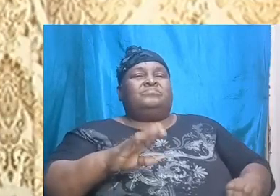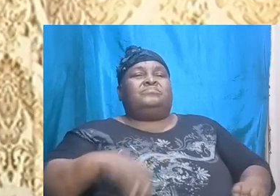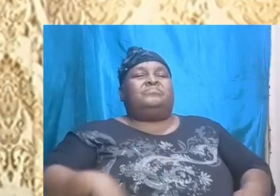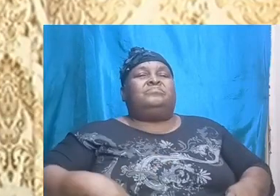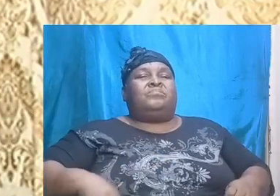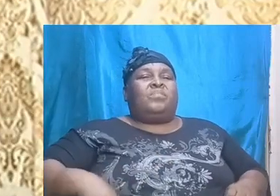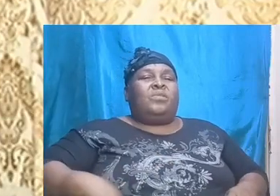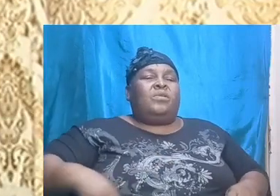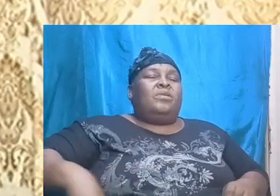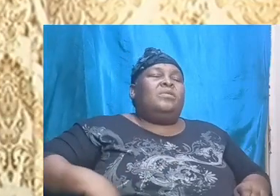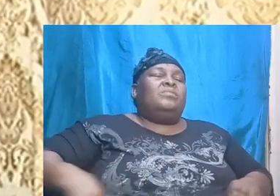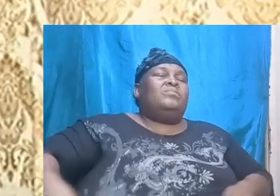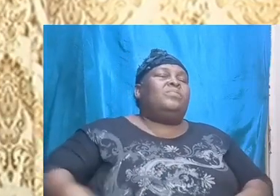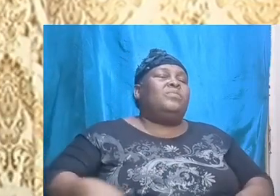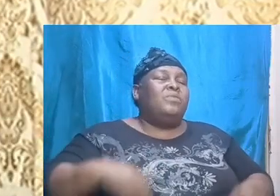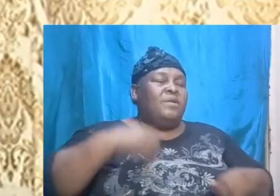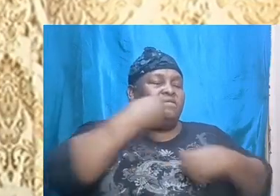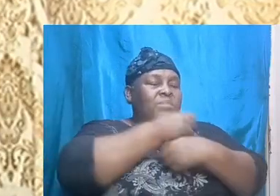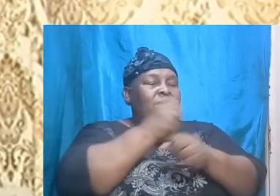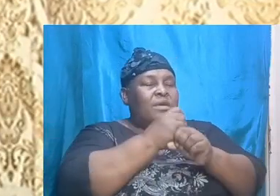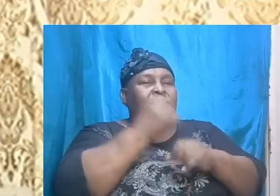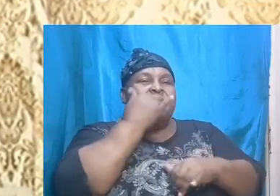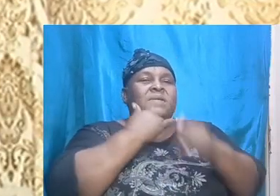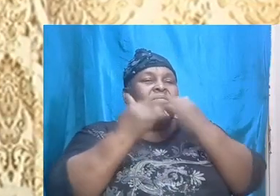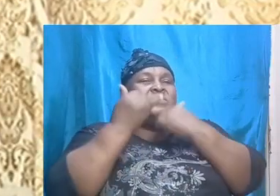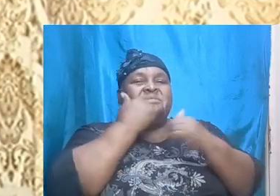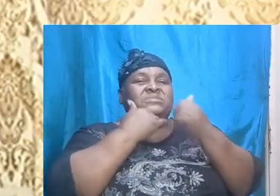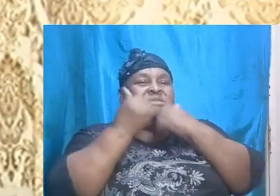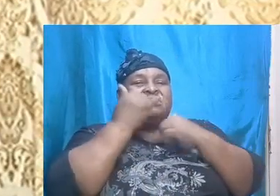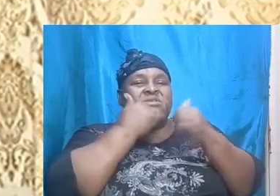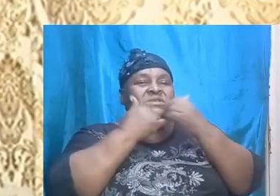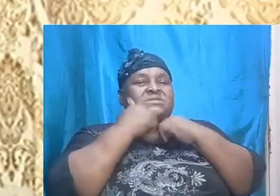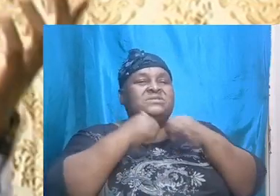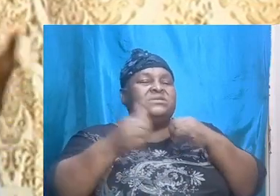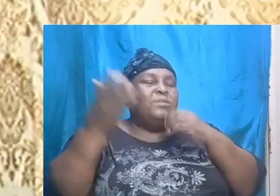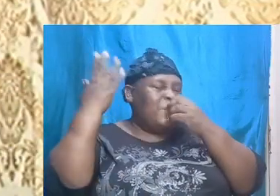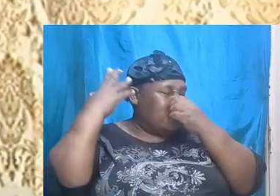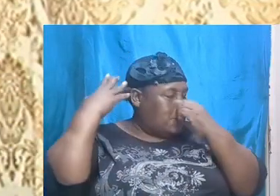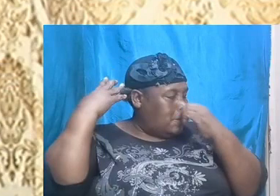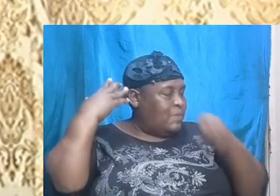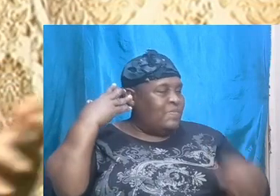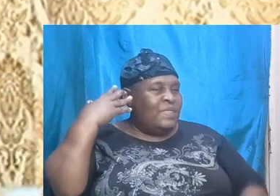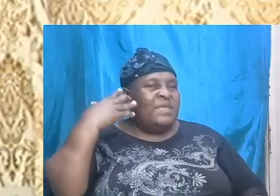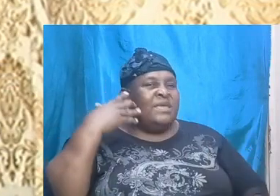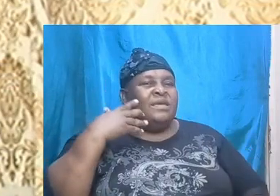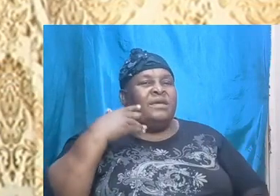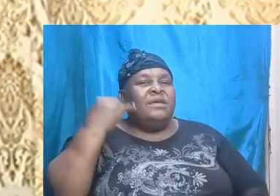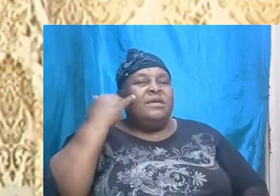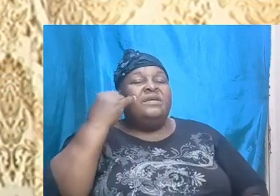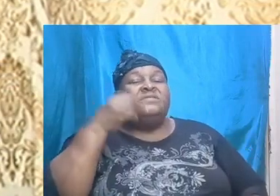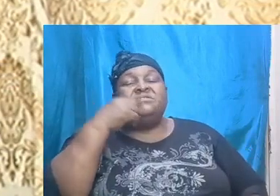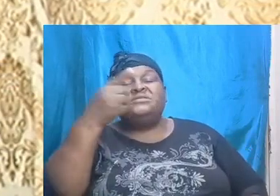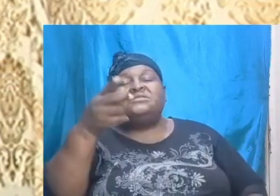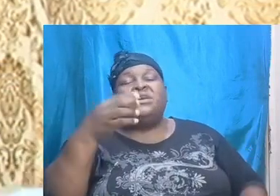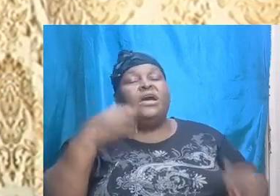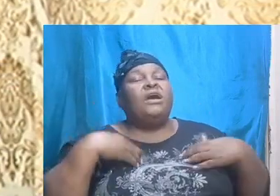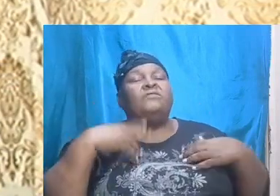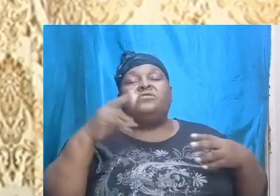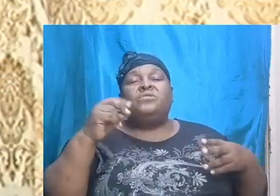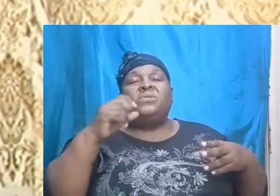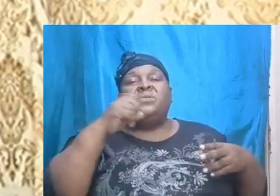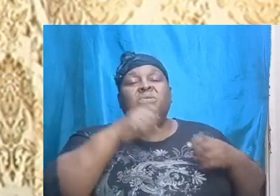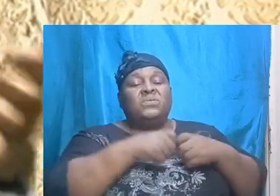made mistakes in the past. All of us have slipped up. Amen. But John put it this way, if we say we have no sin, we are a